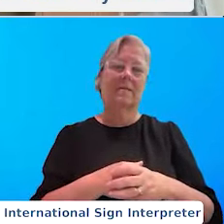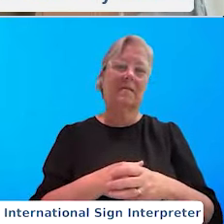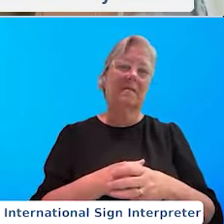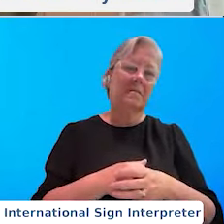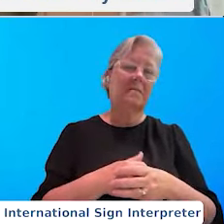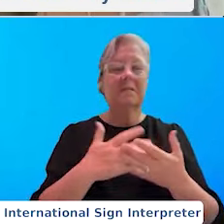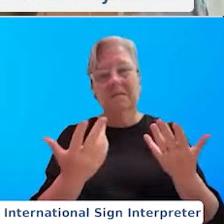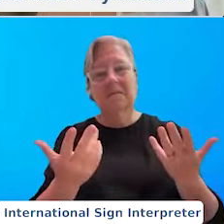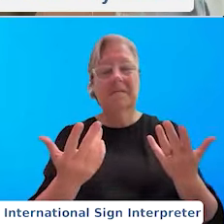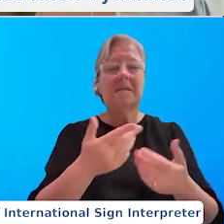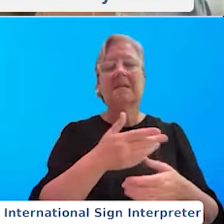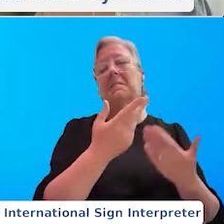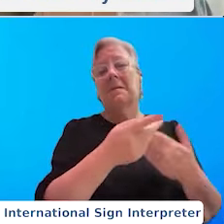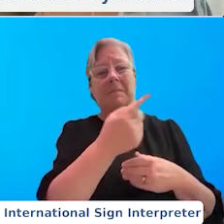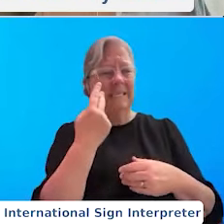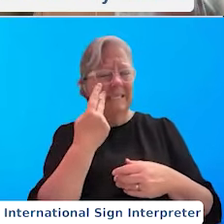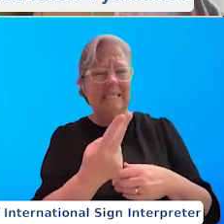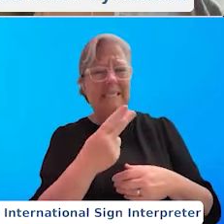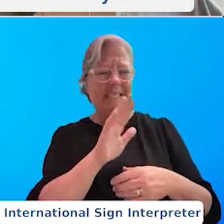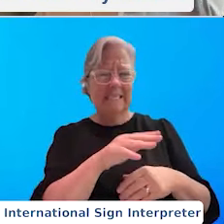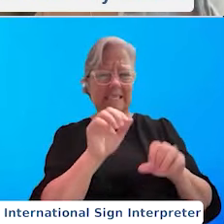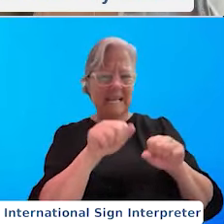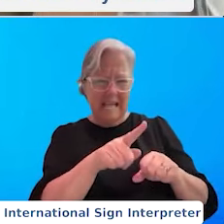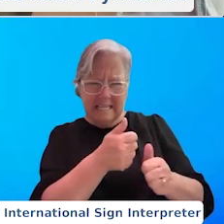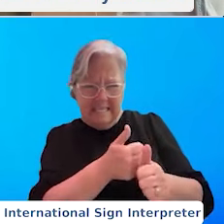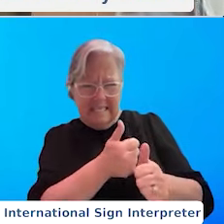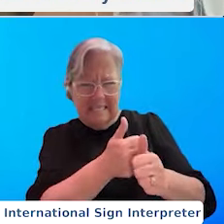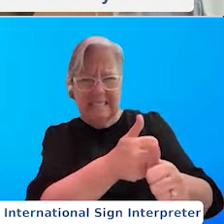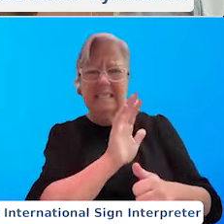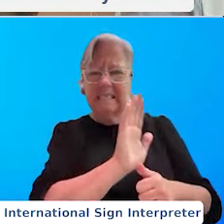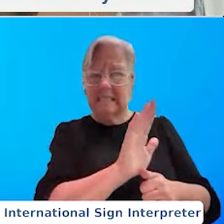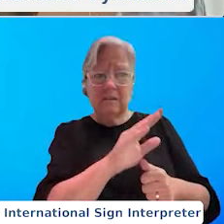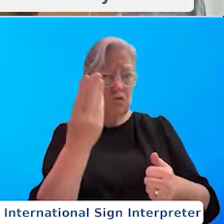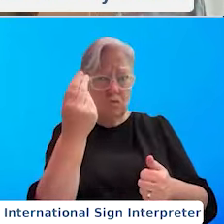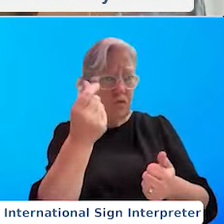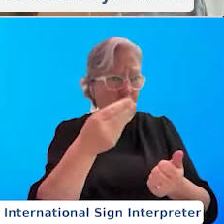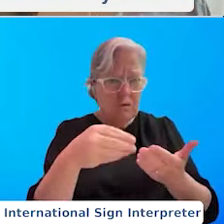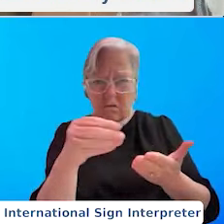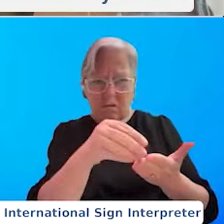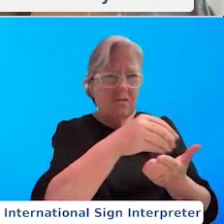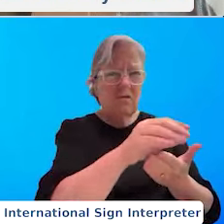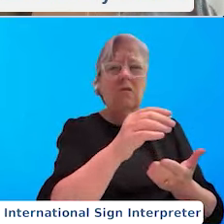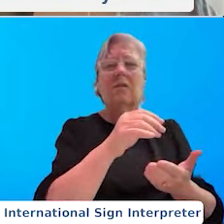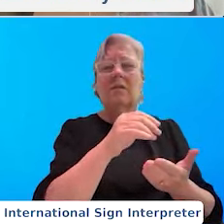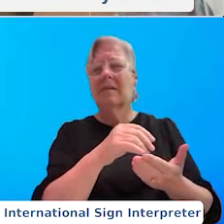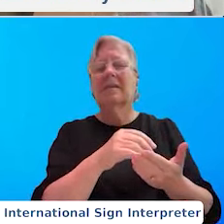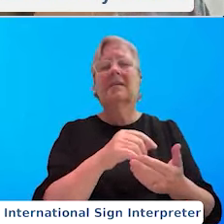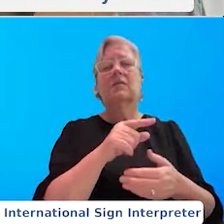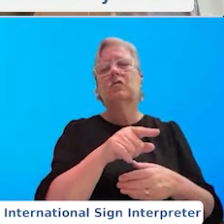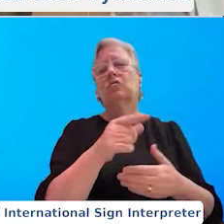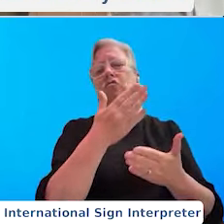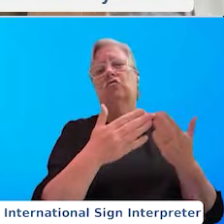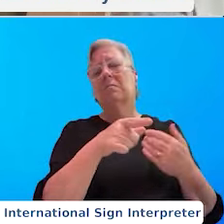disabilities face in the context that other reforms, say in terms of accessibility, inclusion across other sectors, may take longer